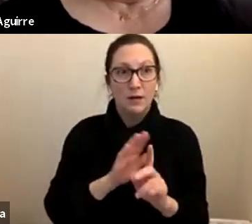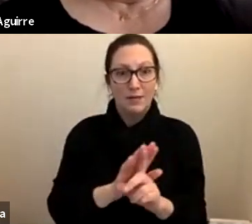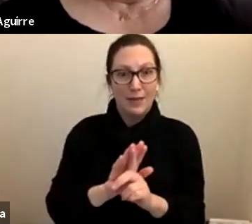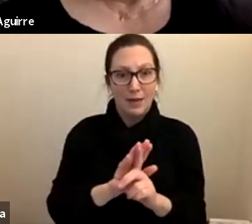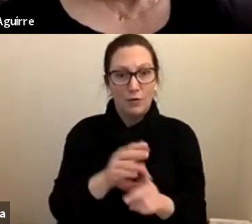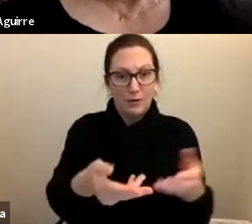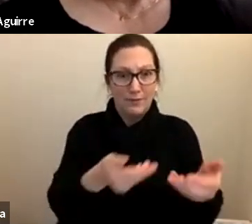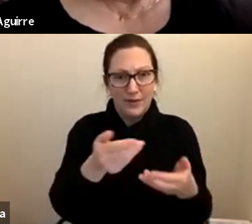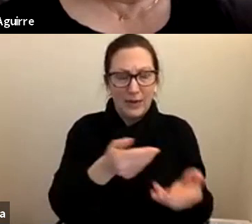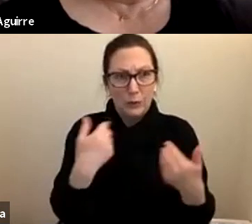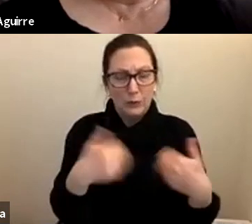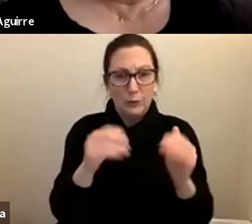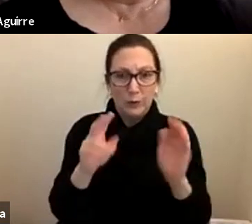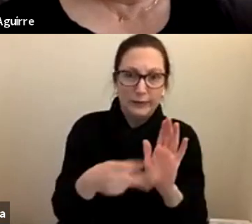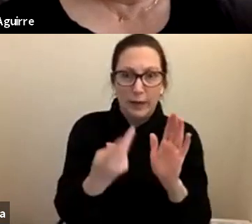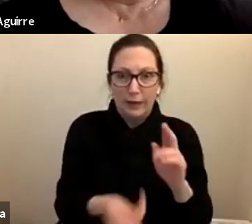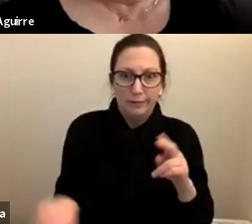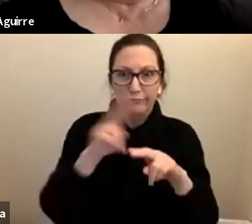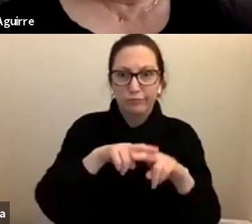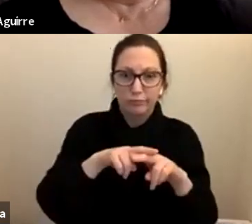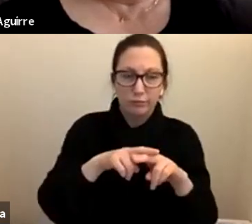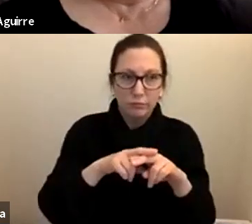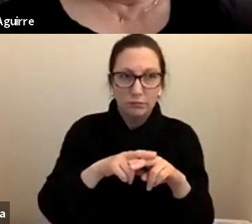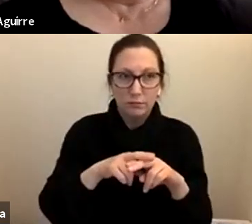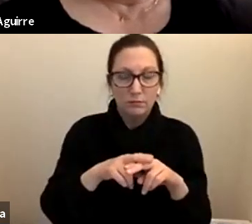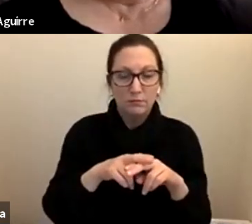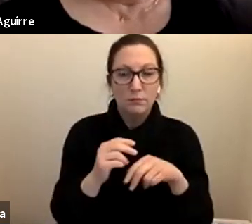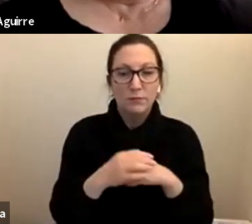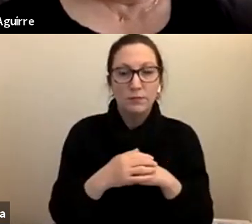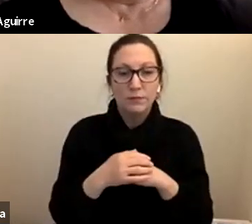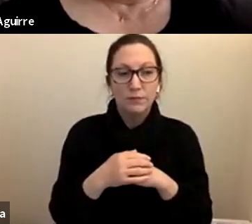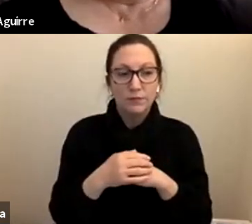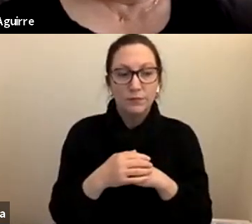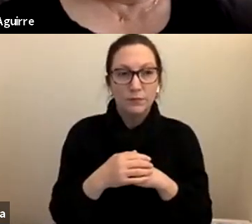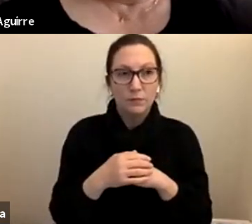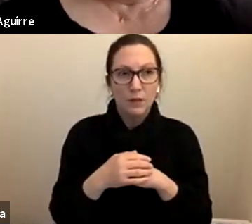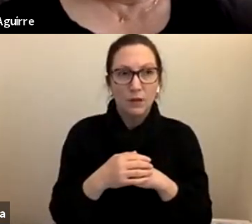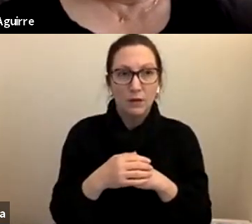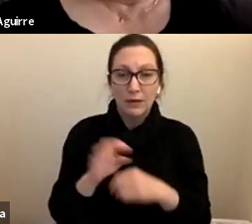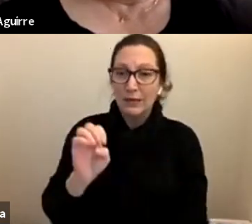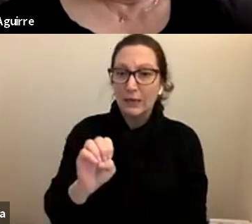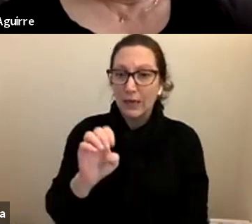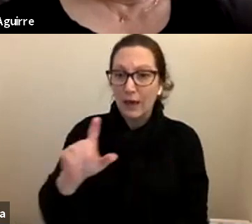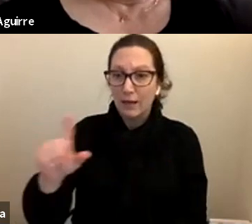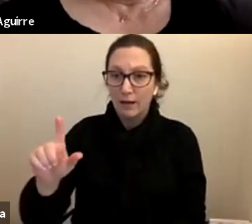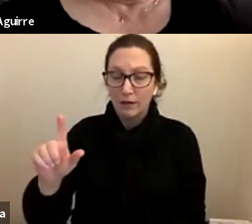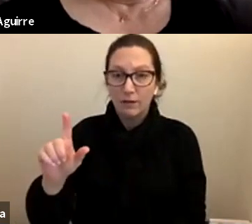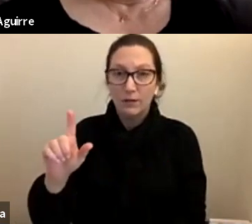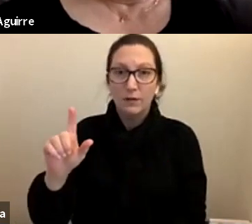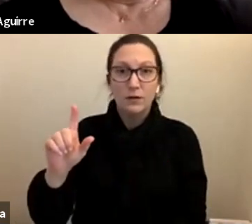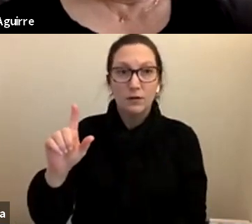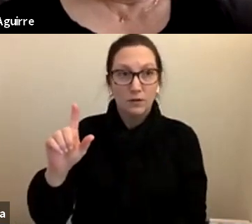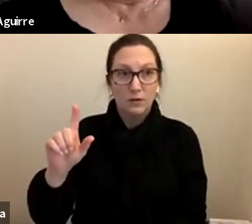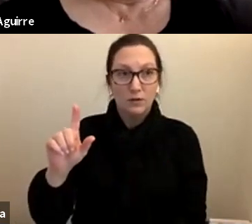doubled. And do you know what, so English learners